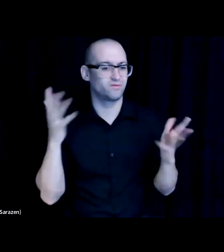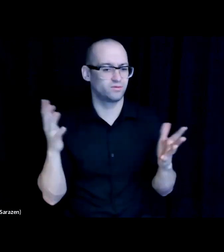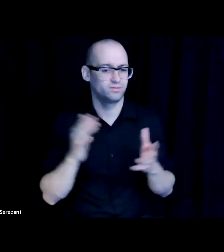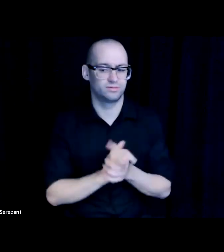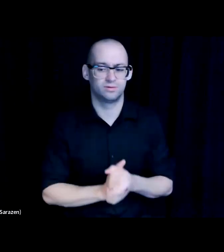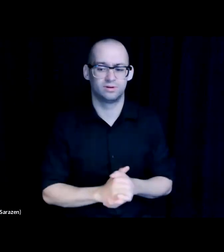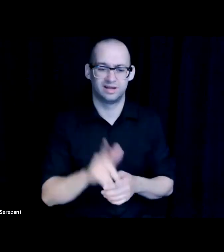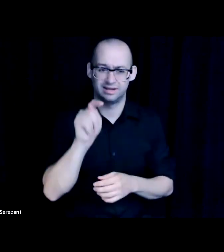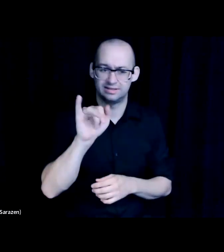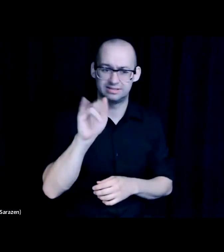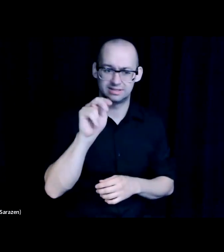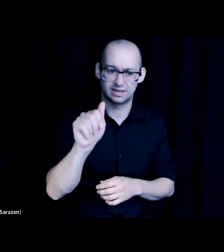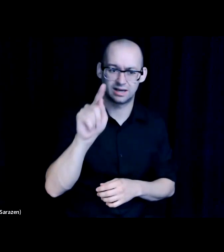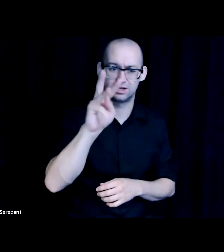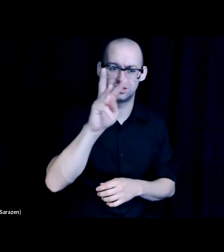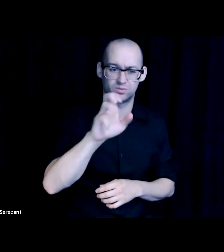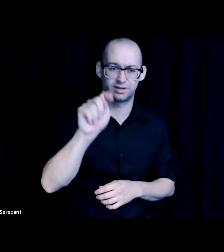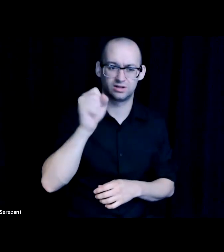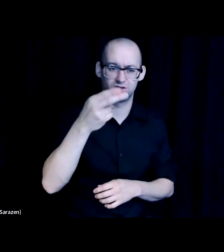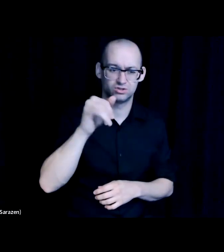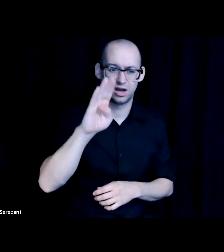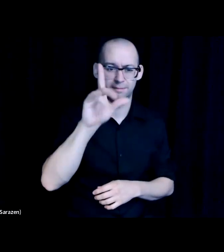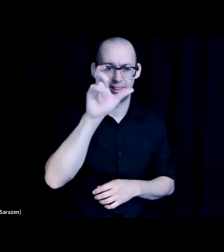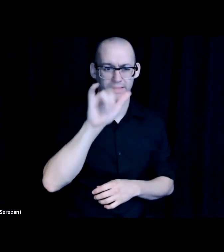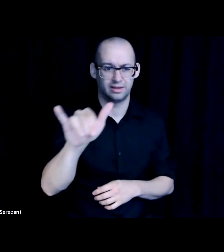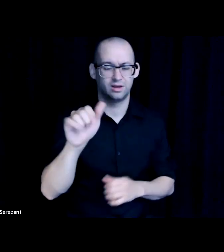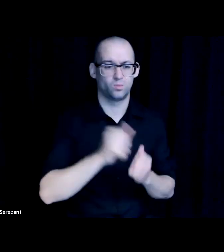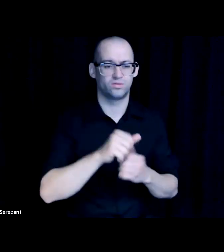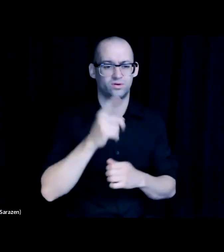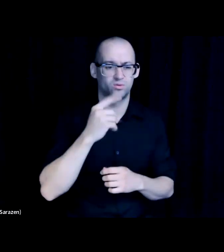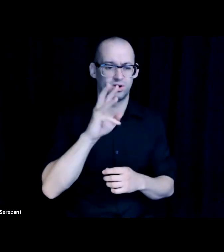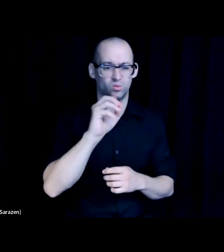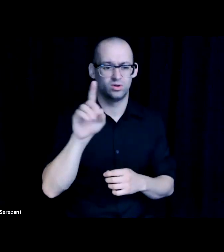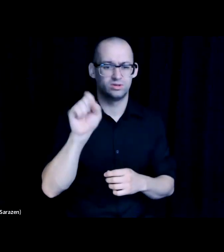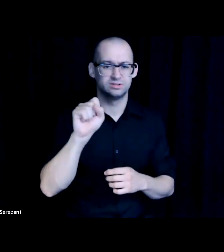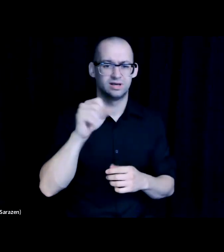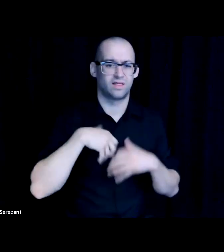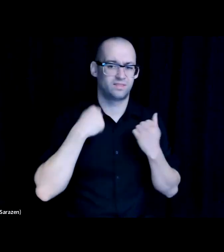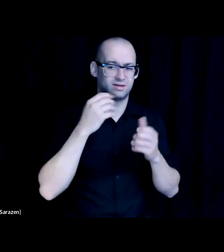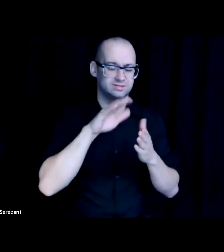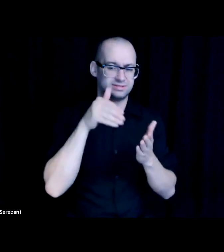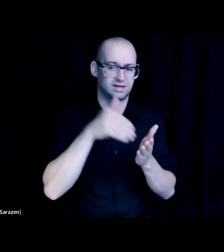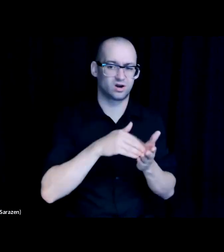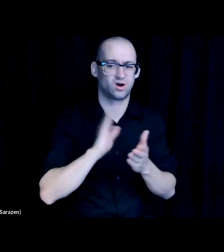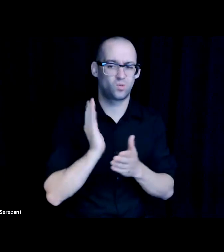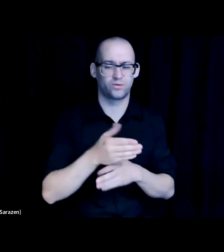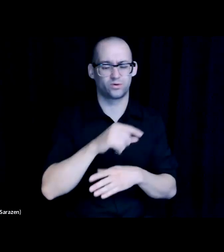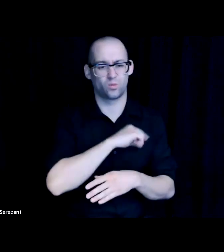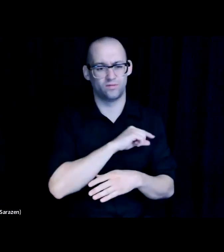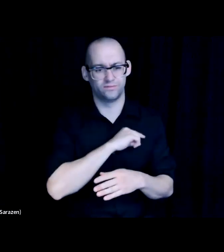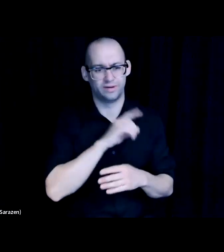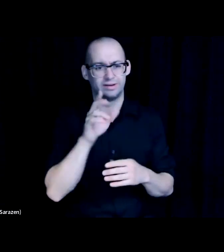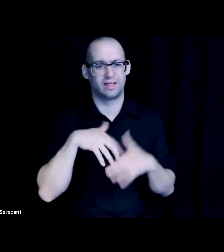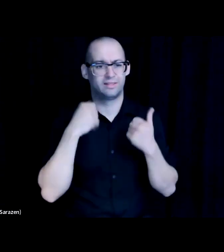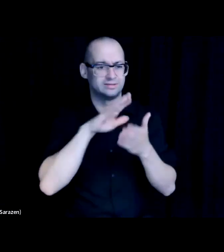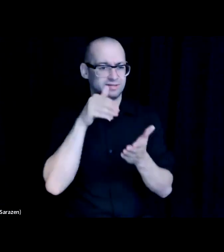Tina Tweet-Shively, Executive Director of Redwoods Rural Health Center. We're a small federally qualified health center in Southern Humboldt